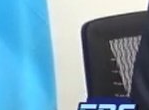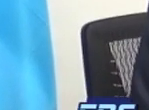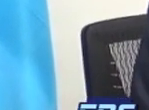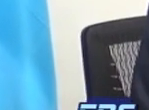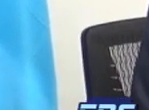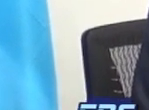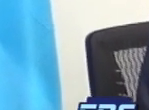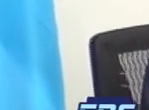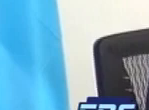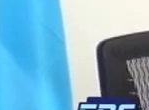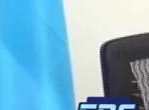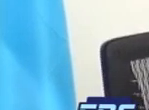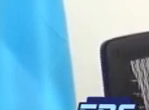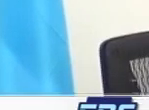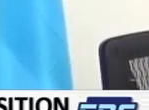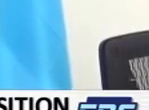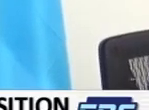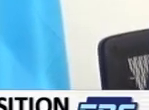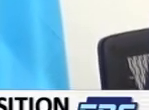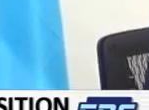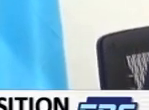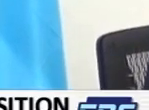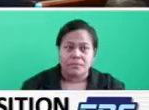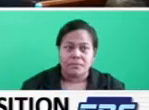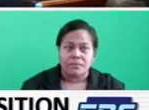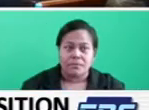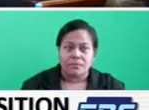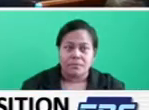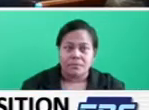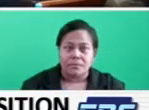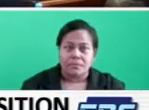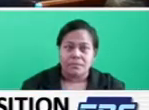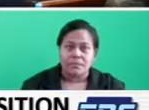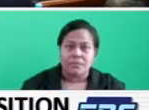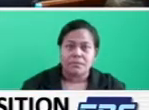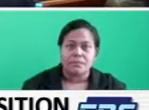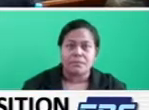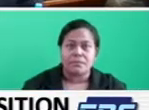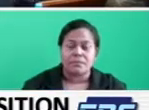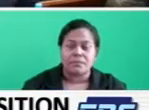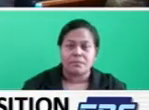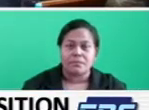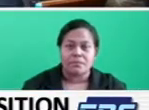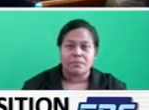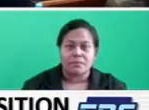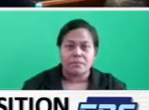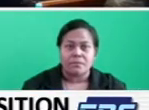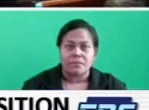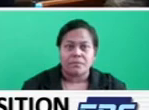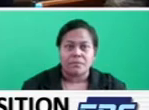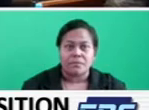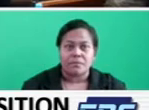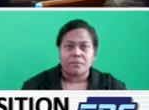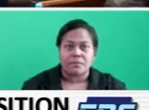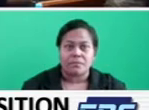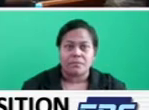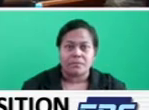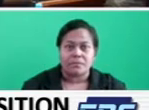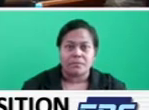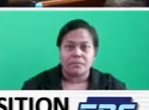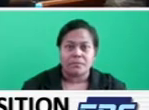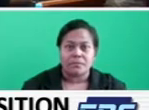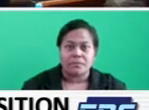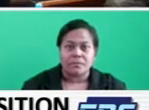the honourable thing to do is to walk out of the chamber. National Federation Party leader Professor Biman Prasad supporting the